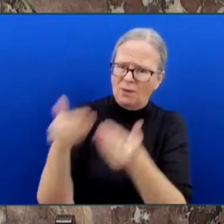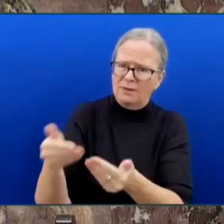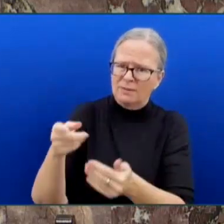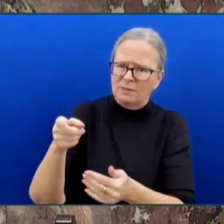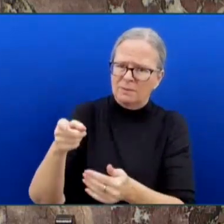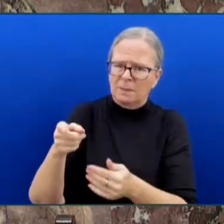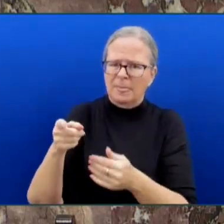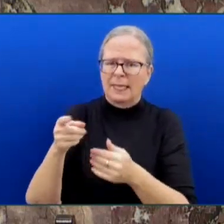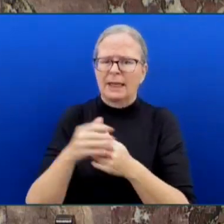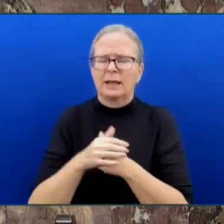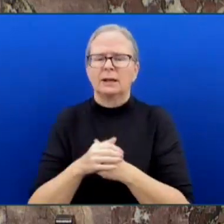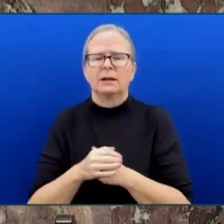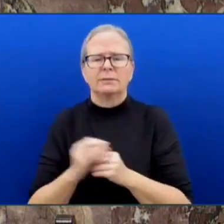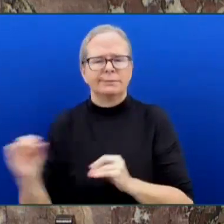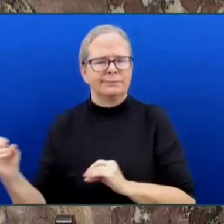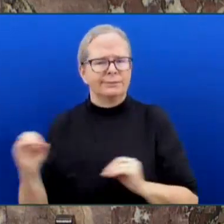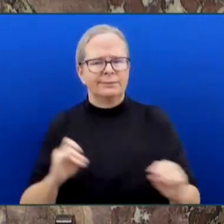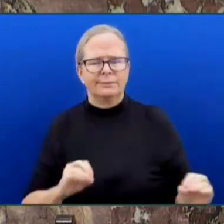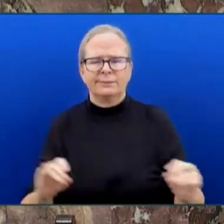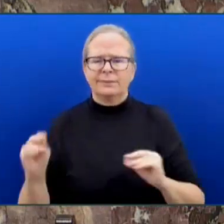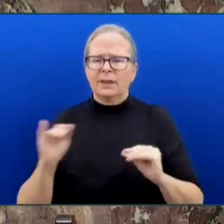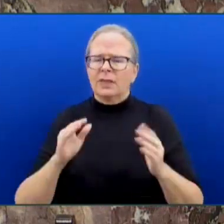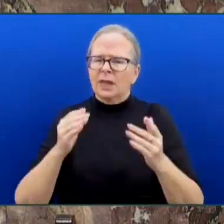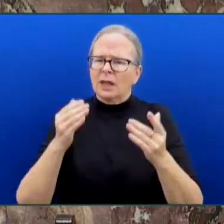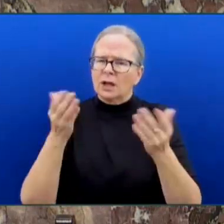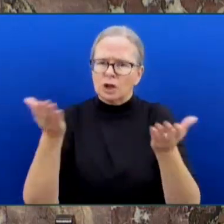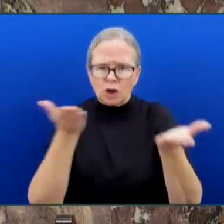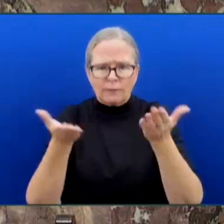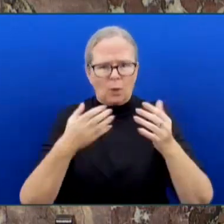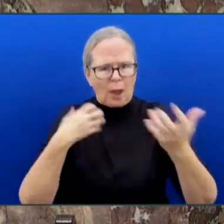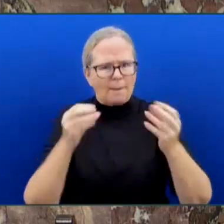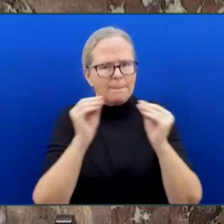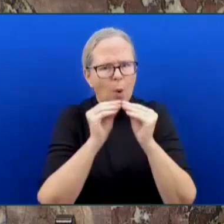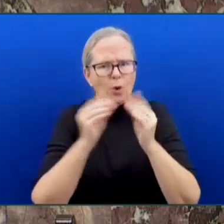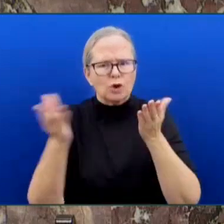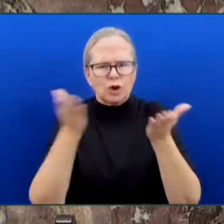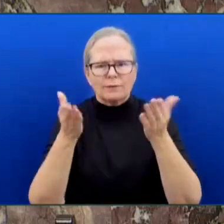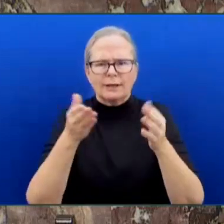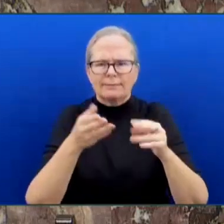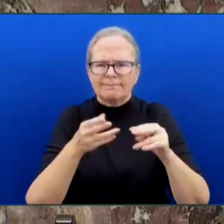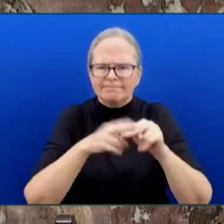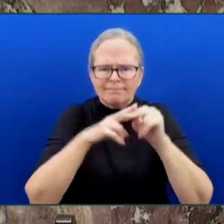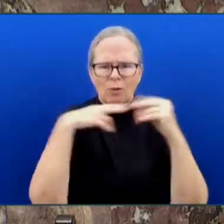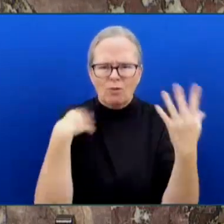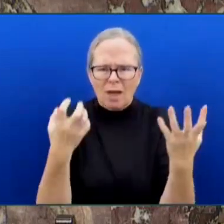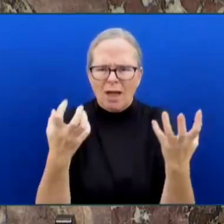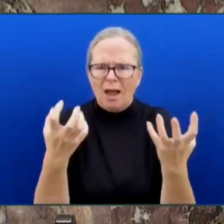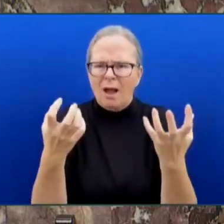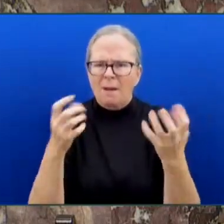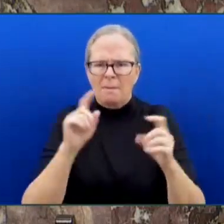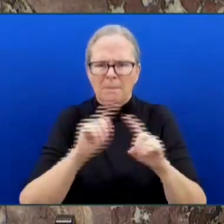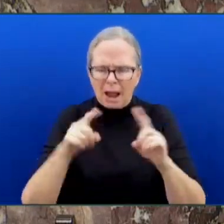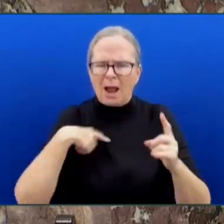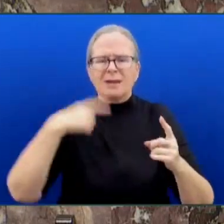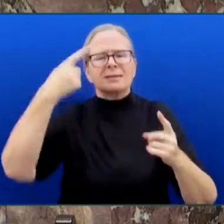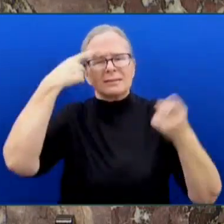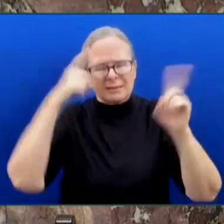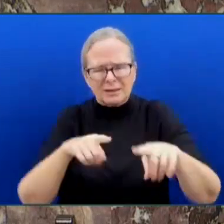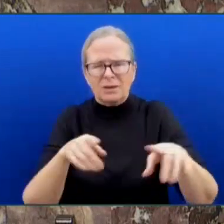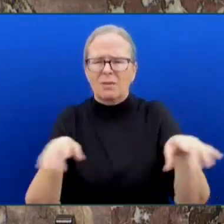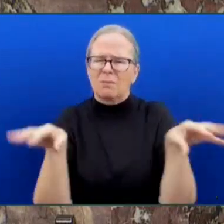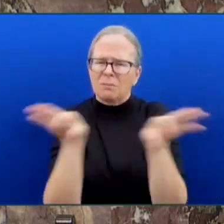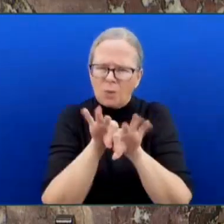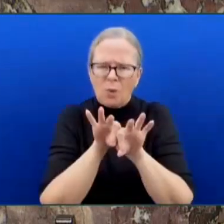We agree. It is really critical that we work with experts, that we work with the education system and the healthcare system to